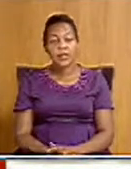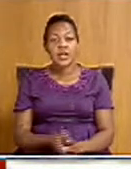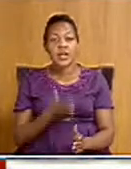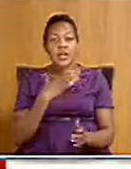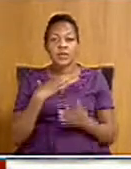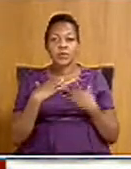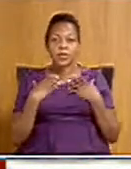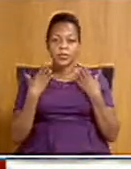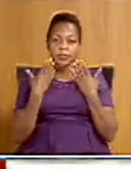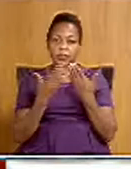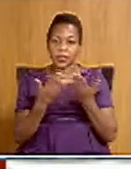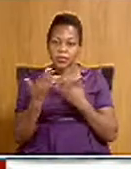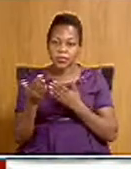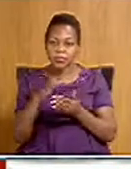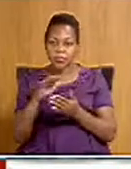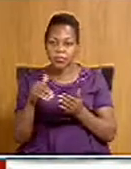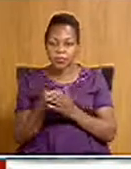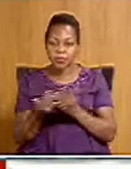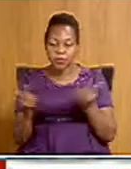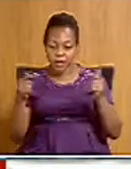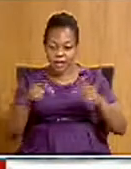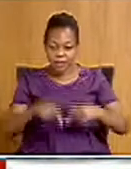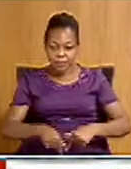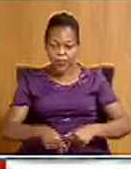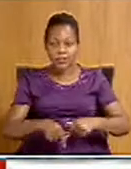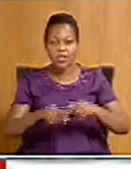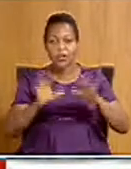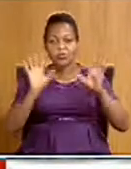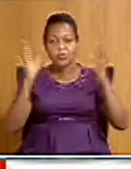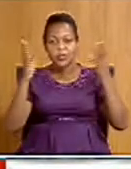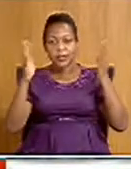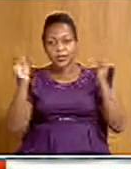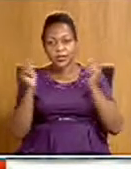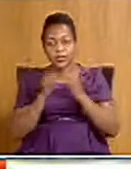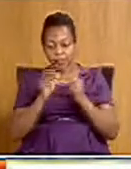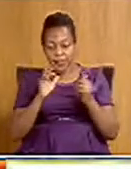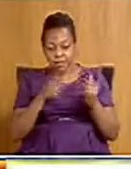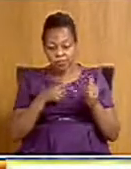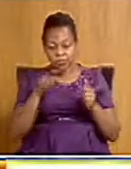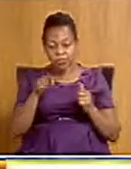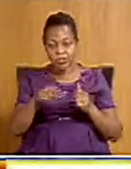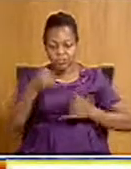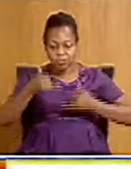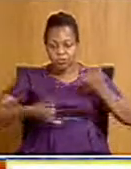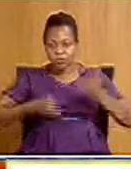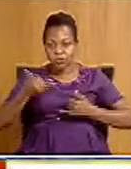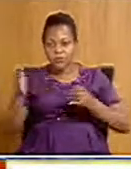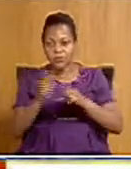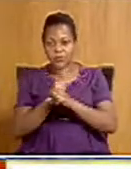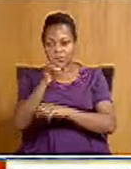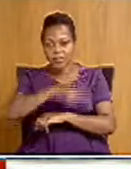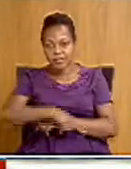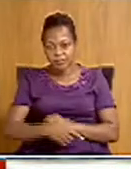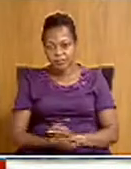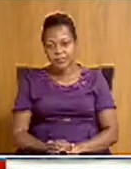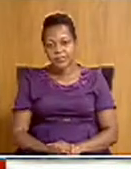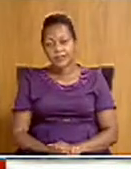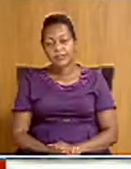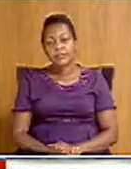I thank you for coming to show solidarity with us on this joyful occasion.